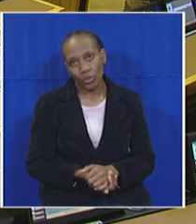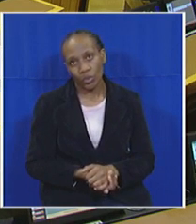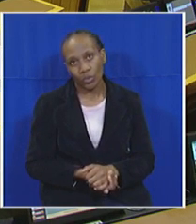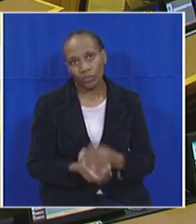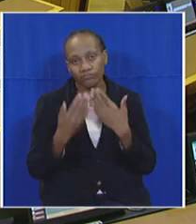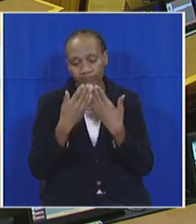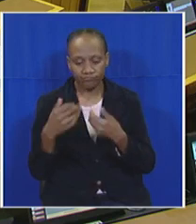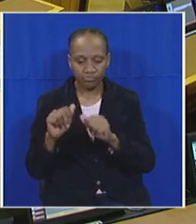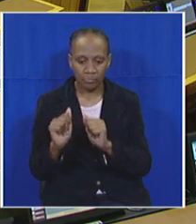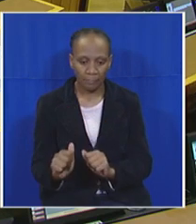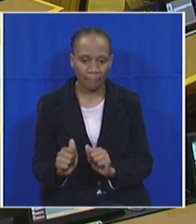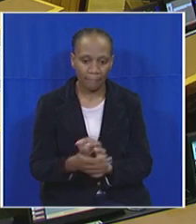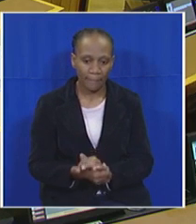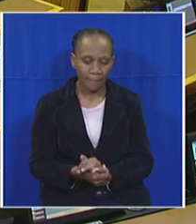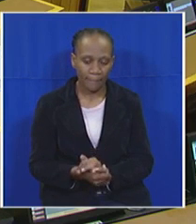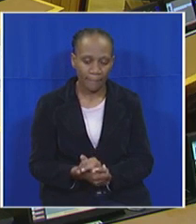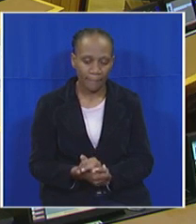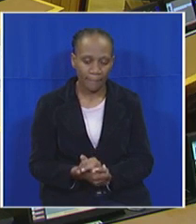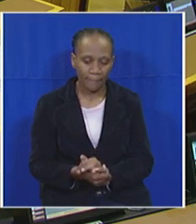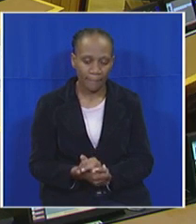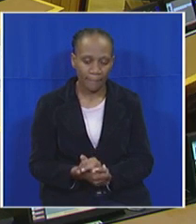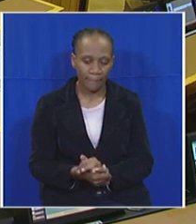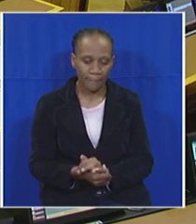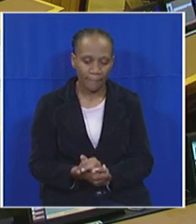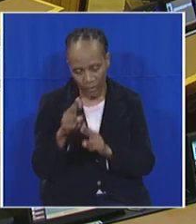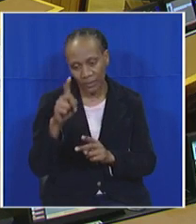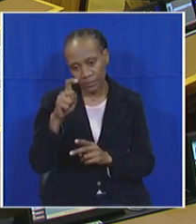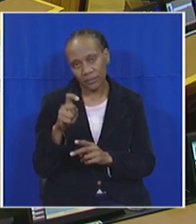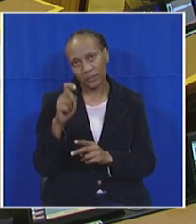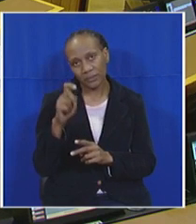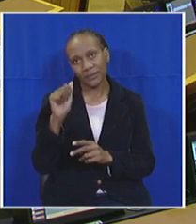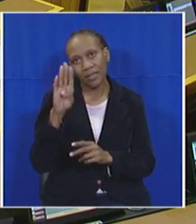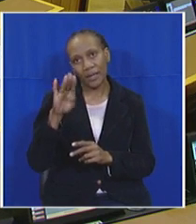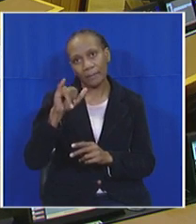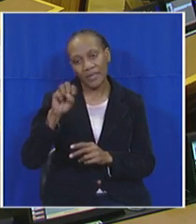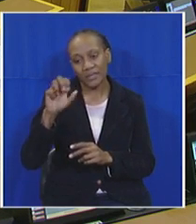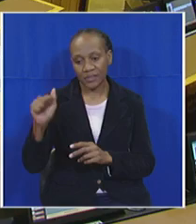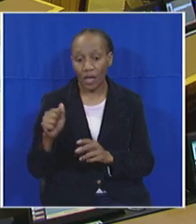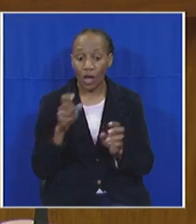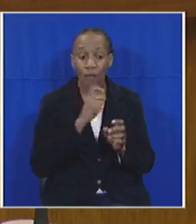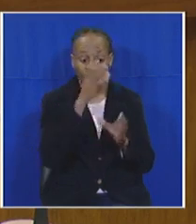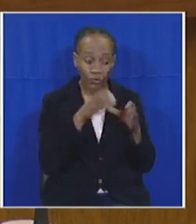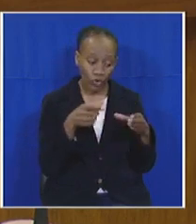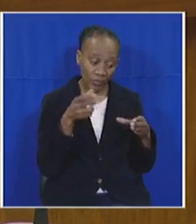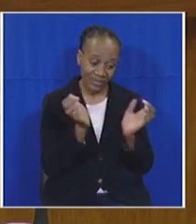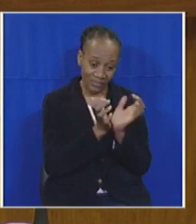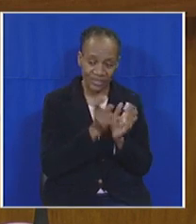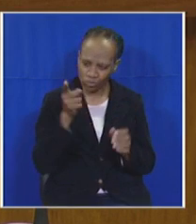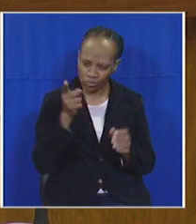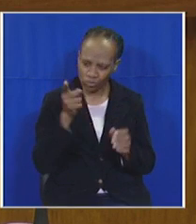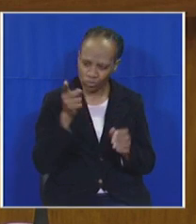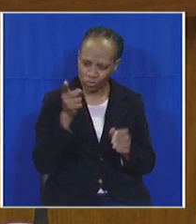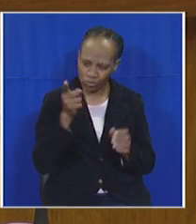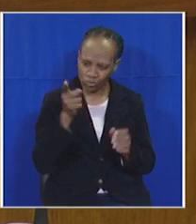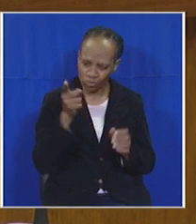Ngibonge Sihlalo. Honorable Qalisa, you must attend portfolio committee meetings so that you are accurate with facts and